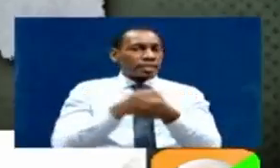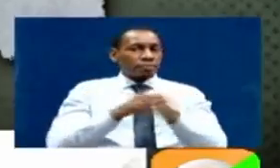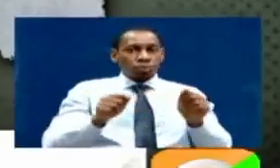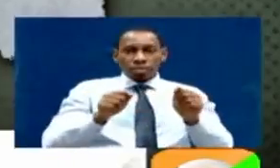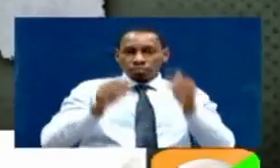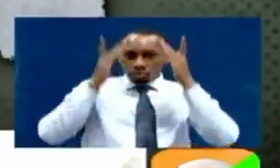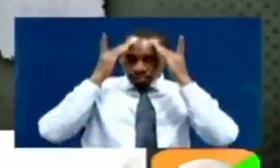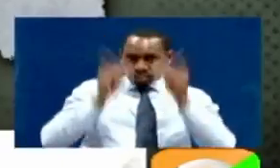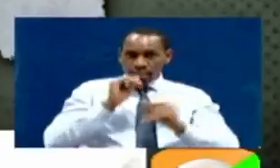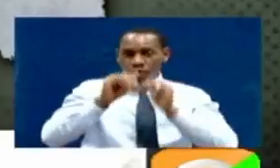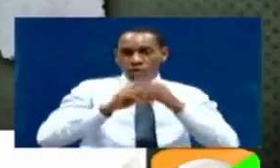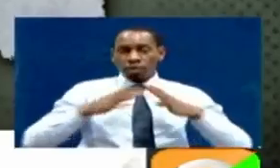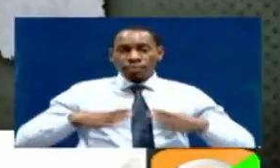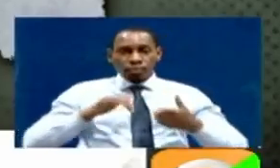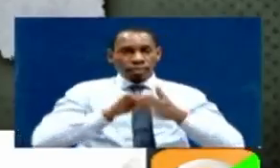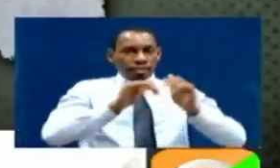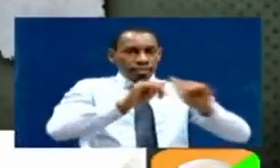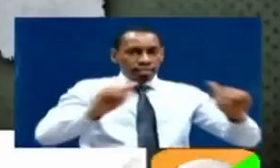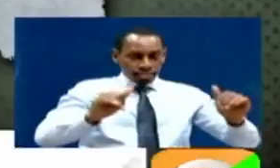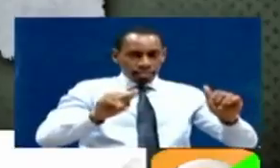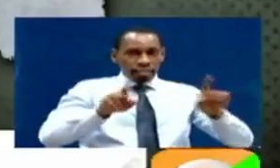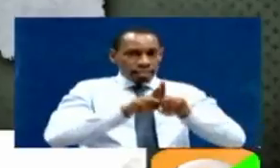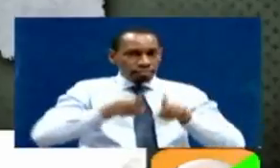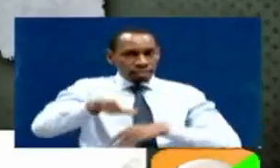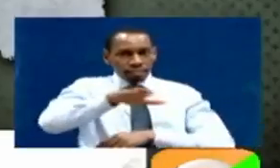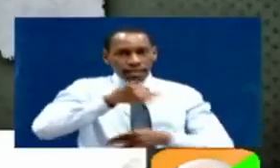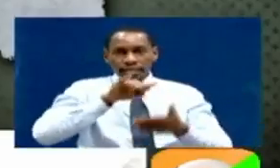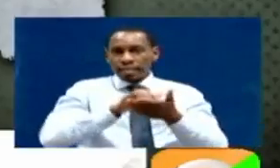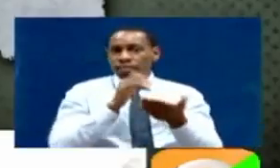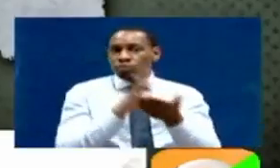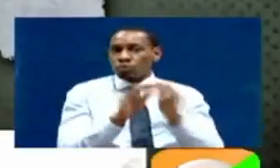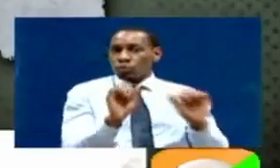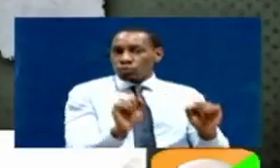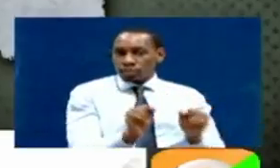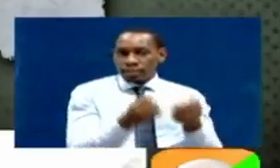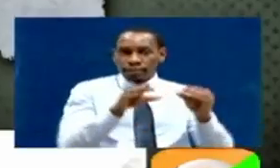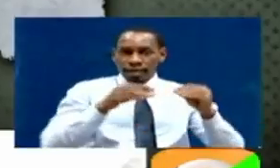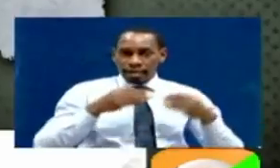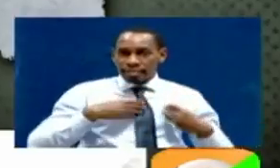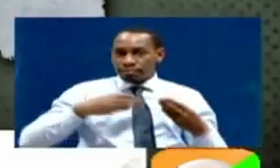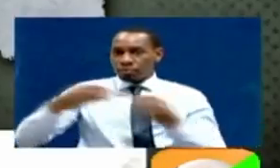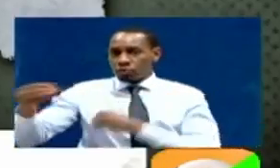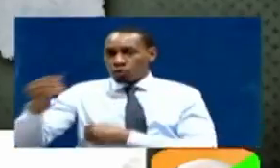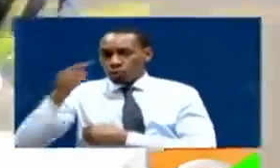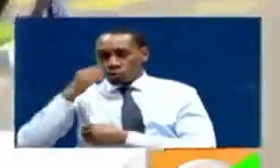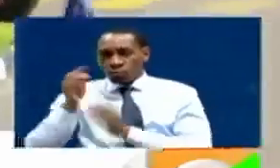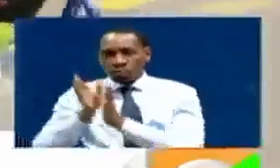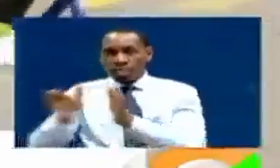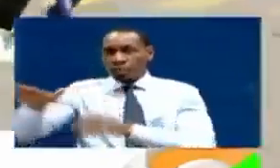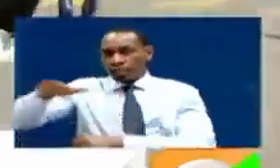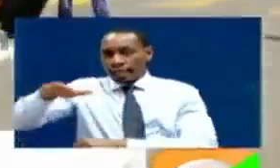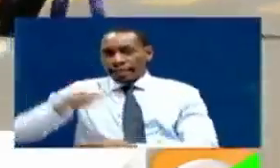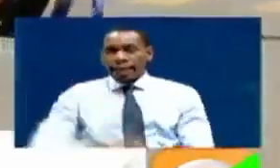to determine whether all those quarantined in the facilities are actually safe to be released into the general public."